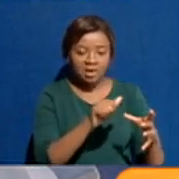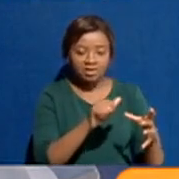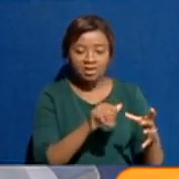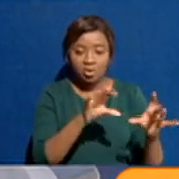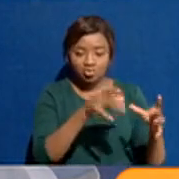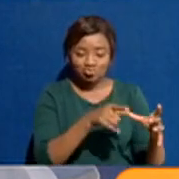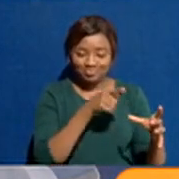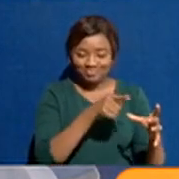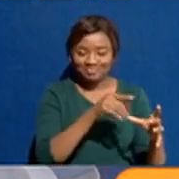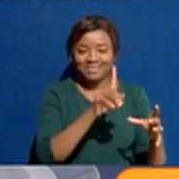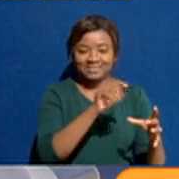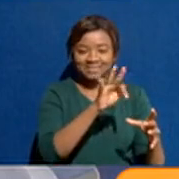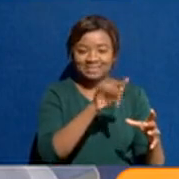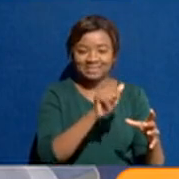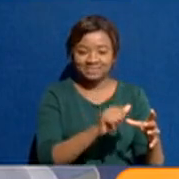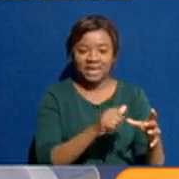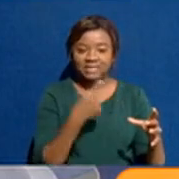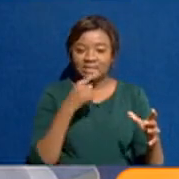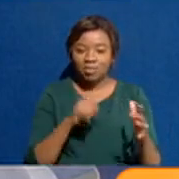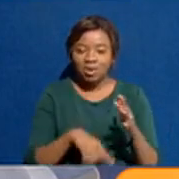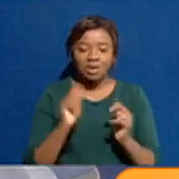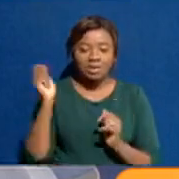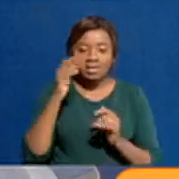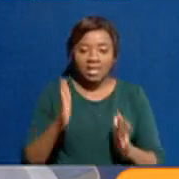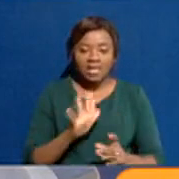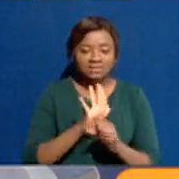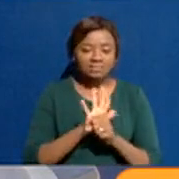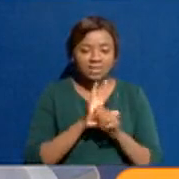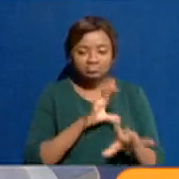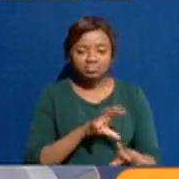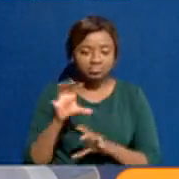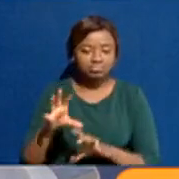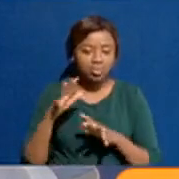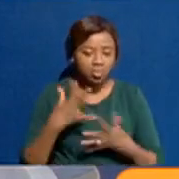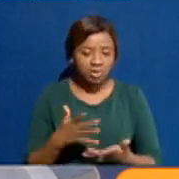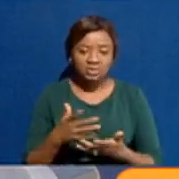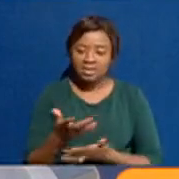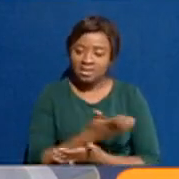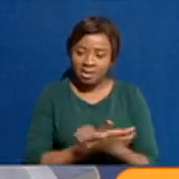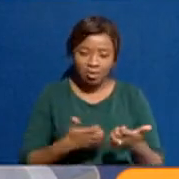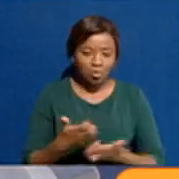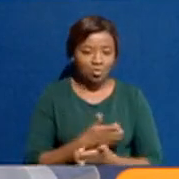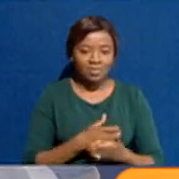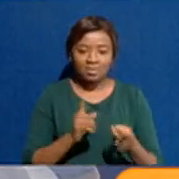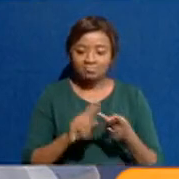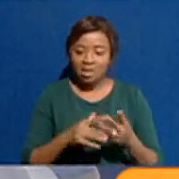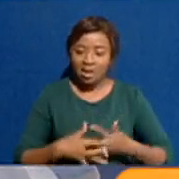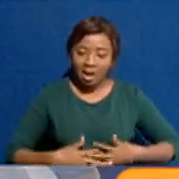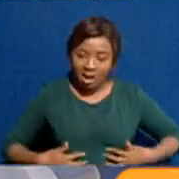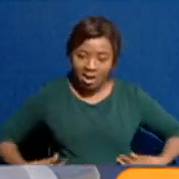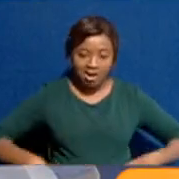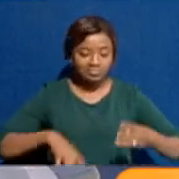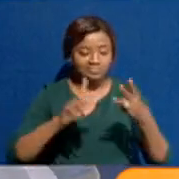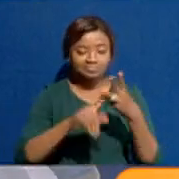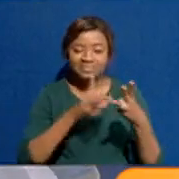conducted by the Trends and Insights for Africa pollster has shown that the tough economic situation combined with hunger and drought rank